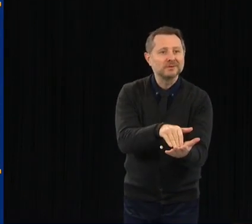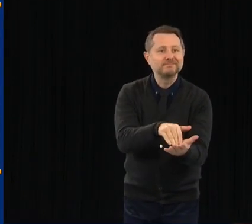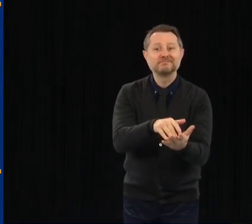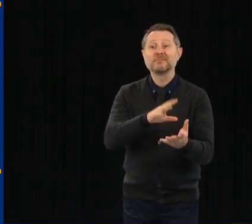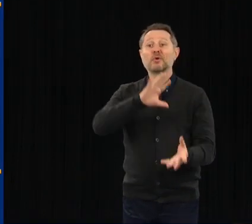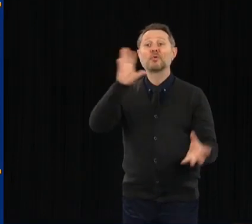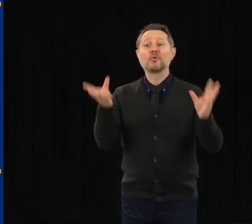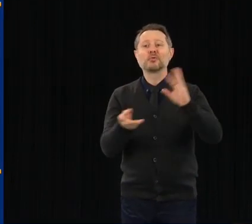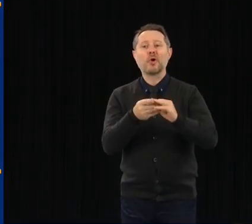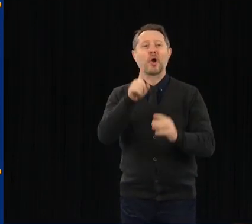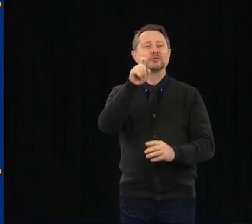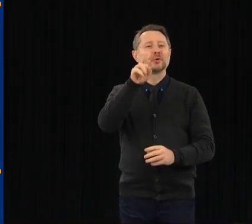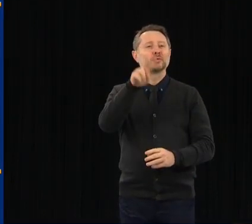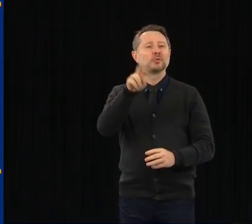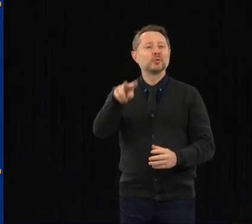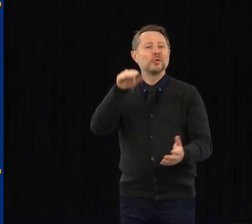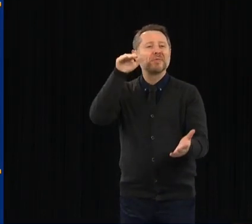cases.